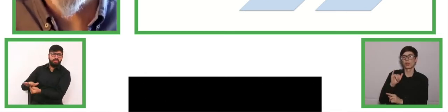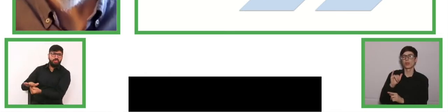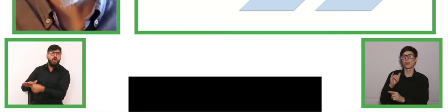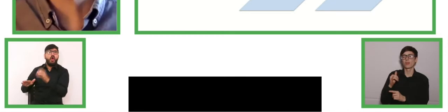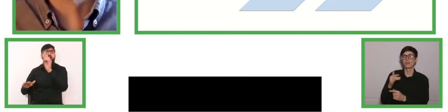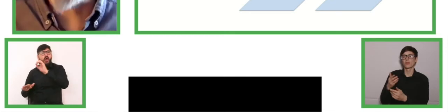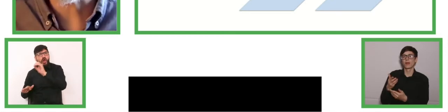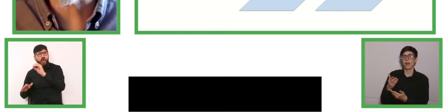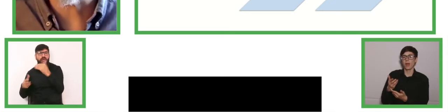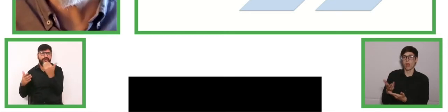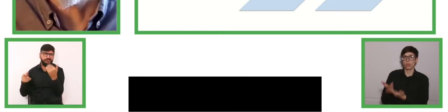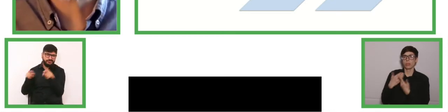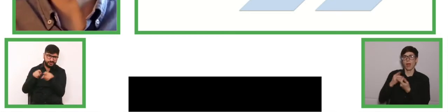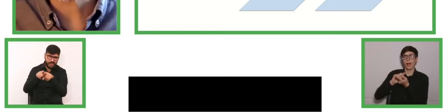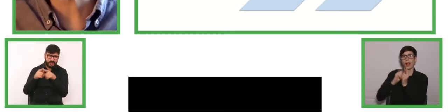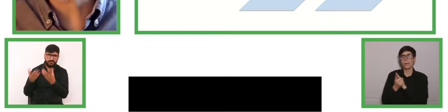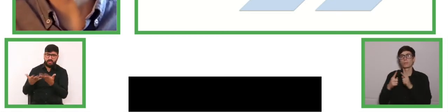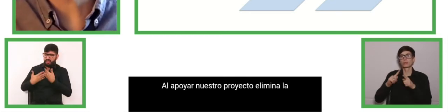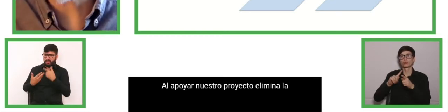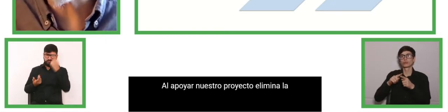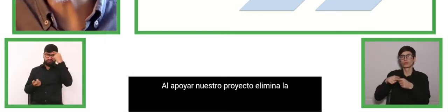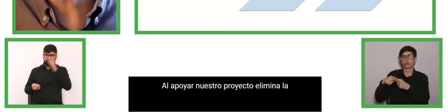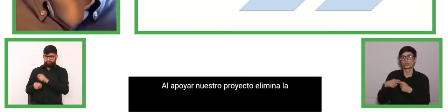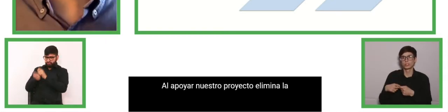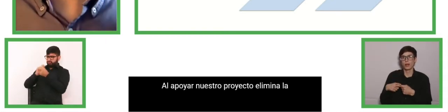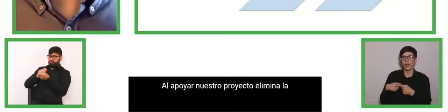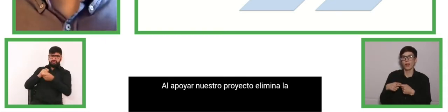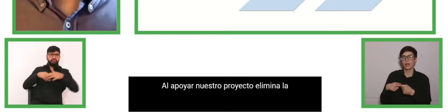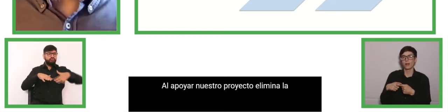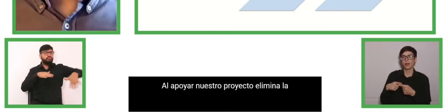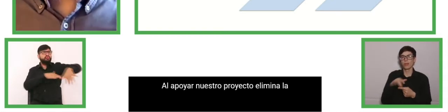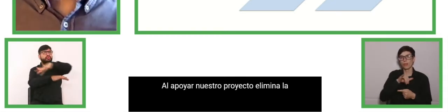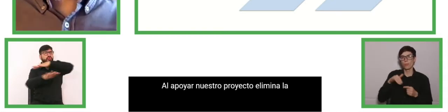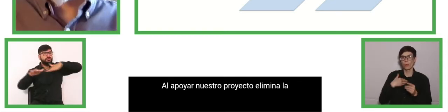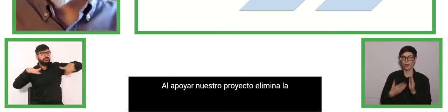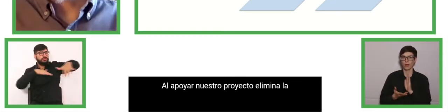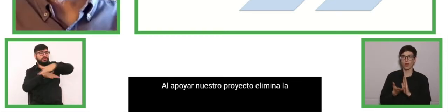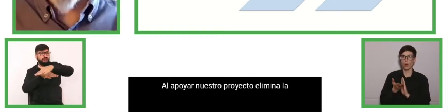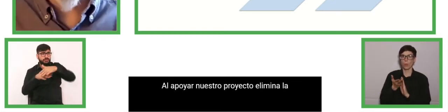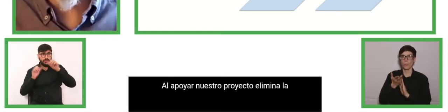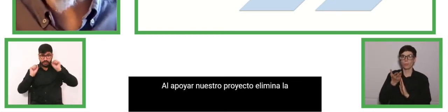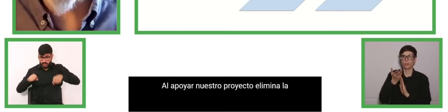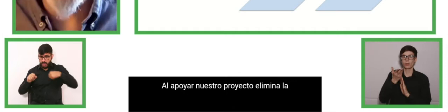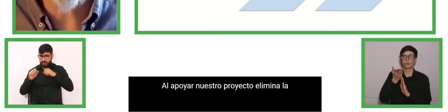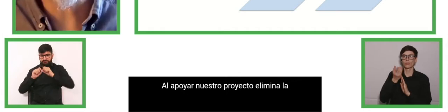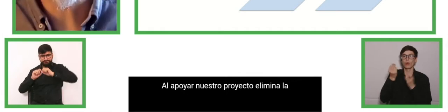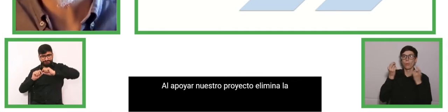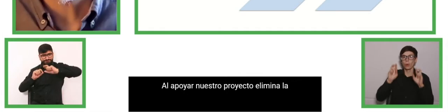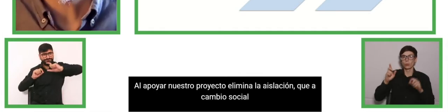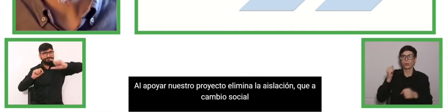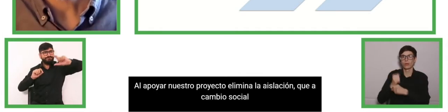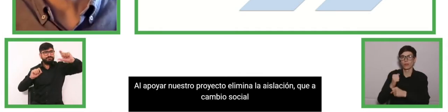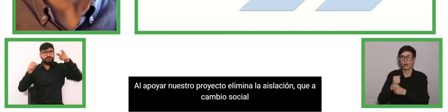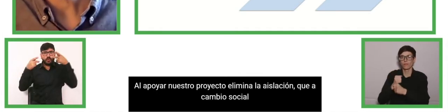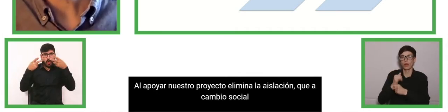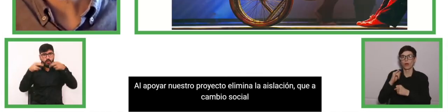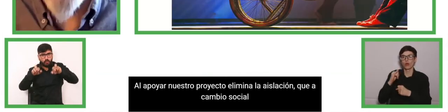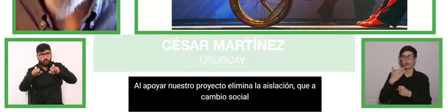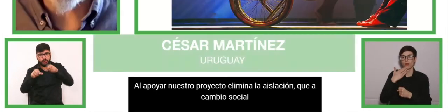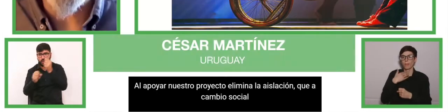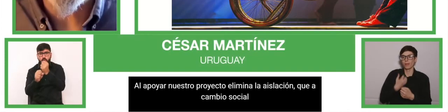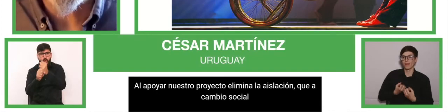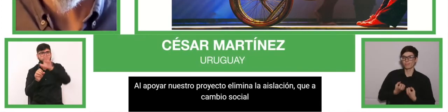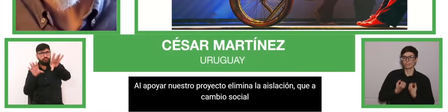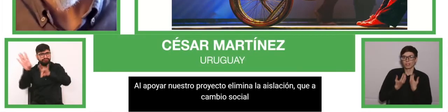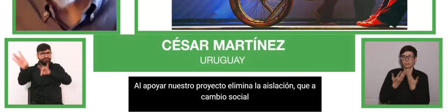culture, education, and increase employment opportunities. Next slide.